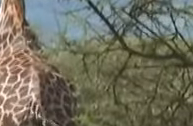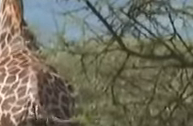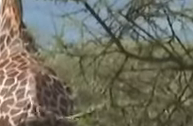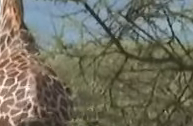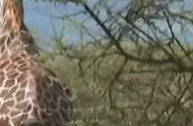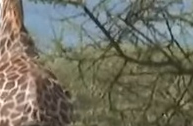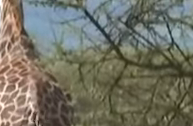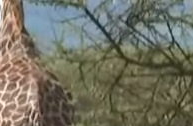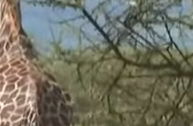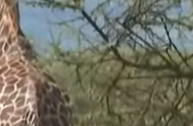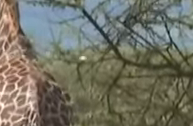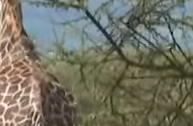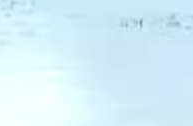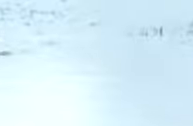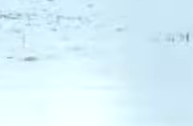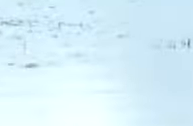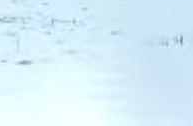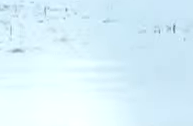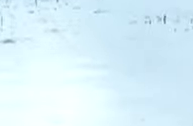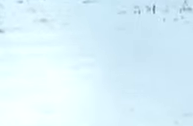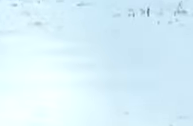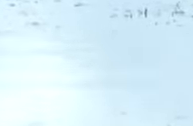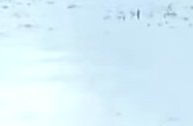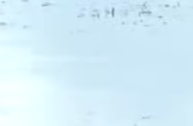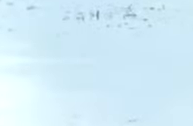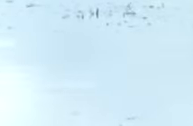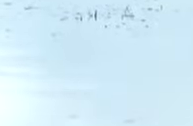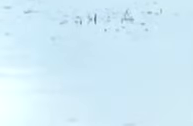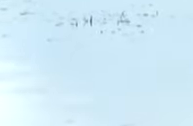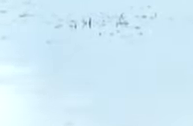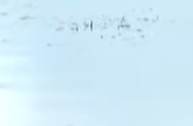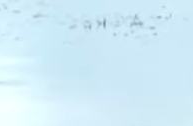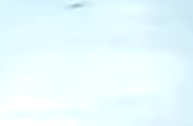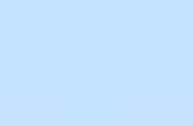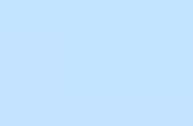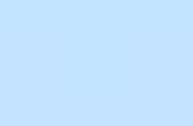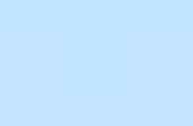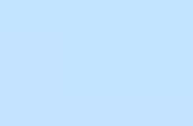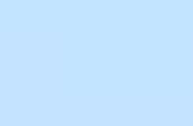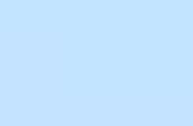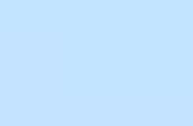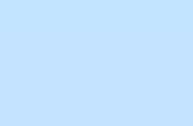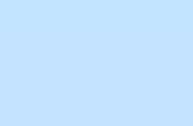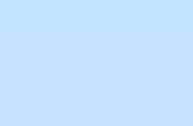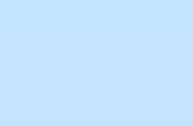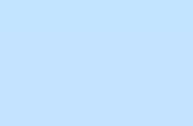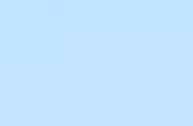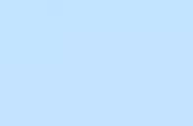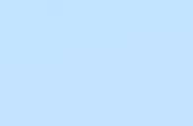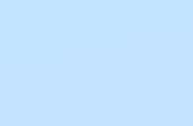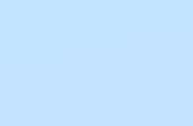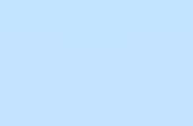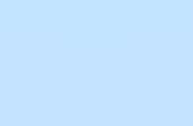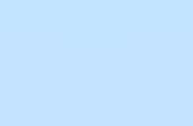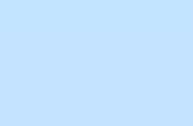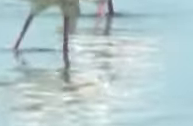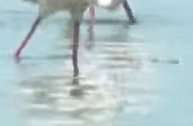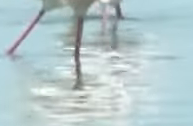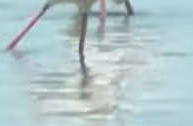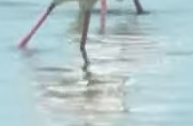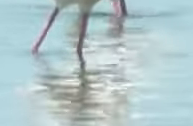cheetahs, giraffes, and a variety of bird species, making it a haven for